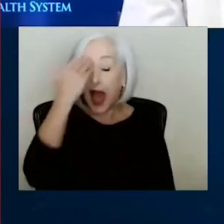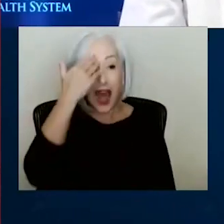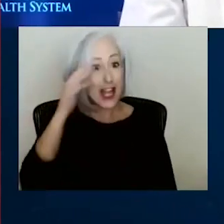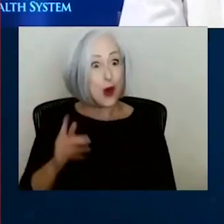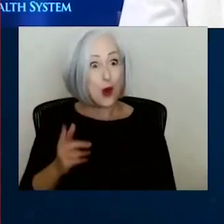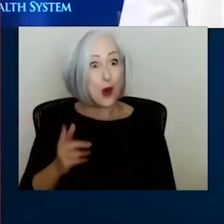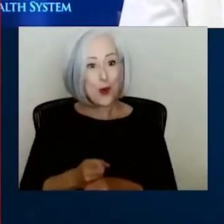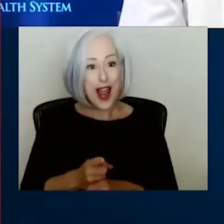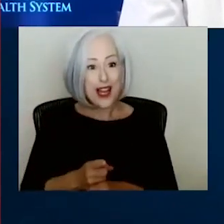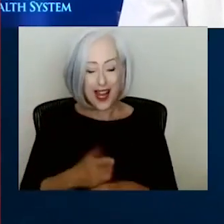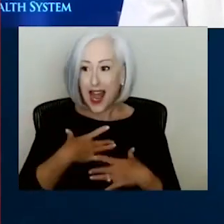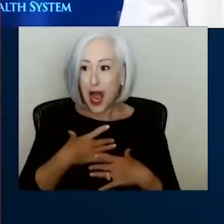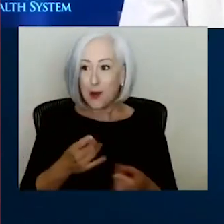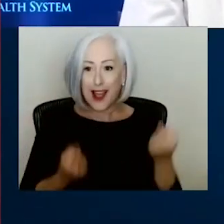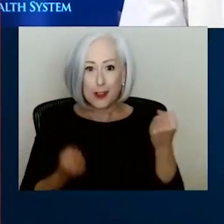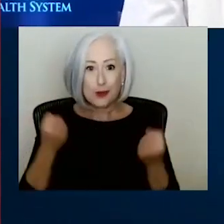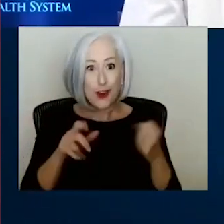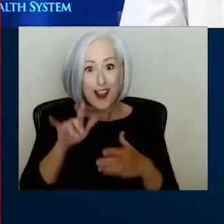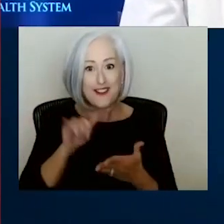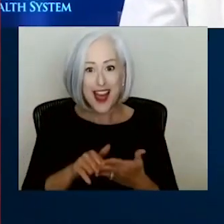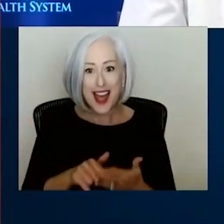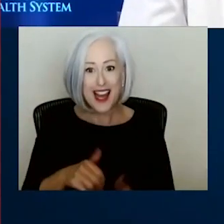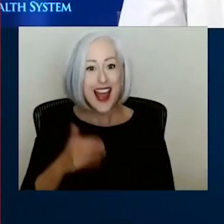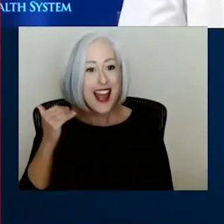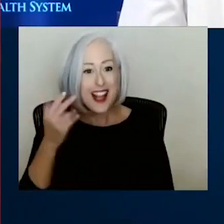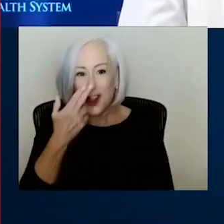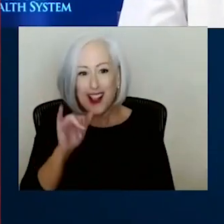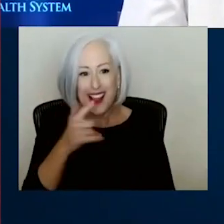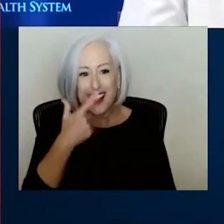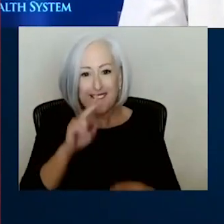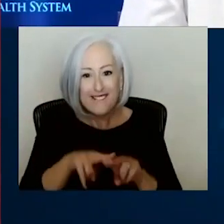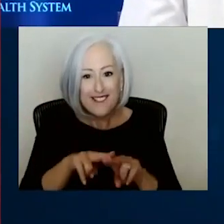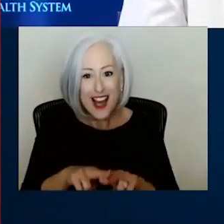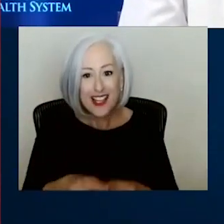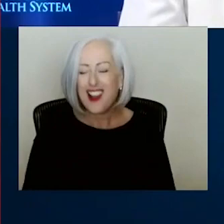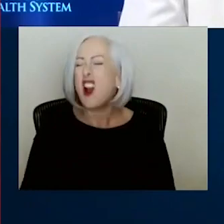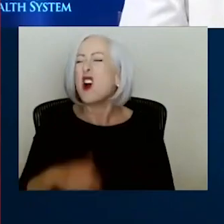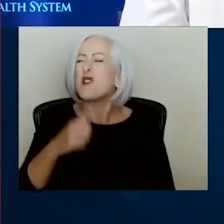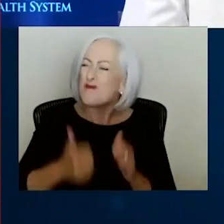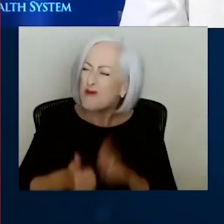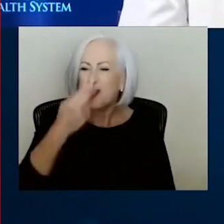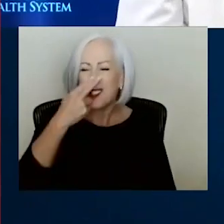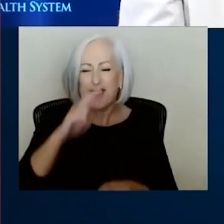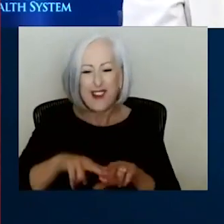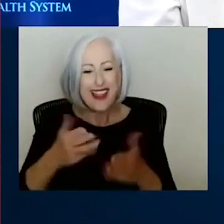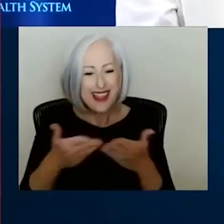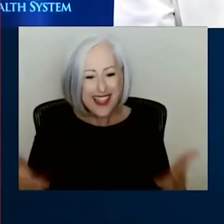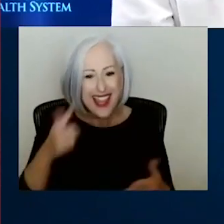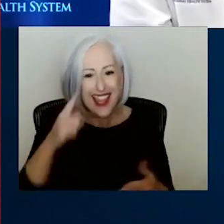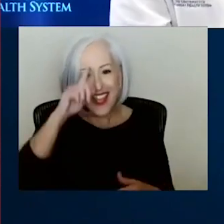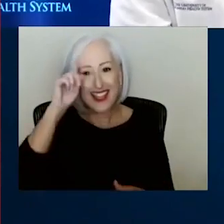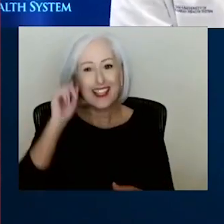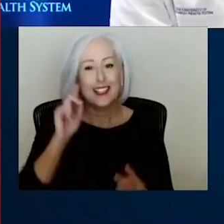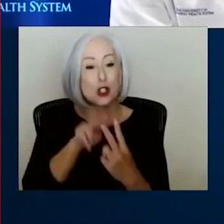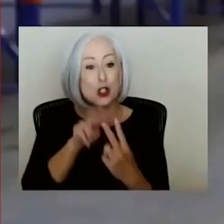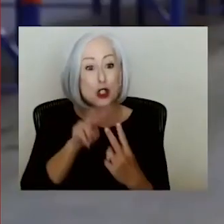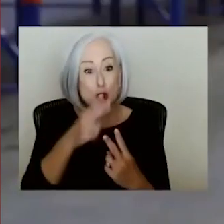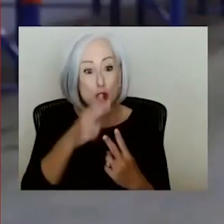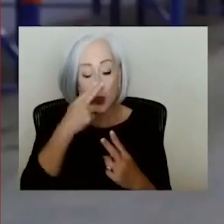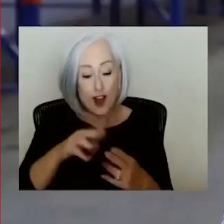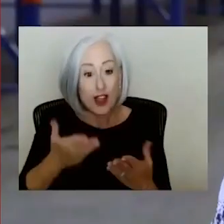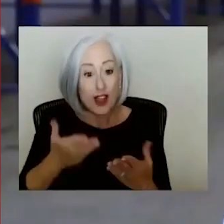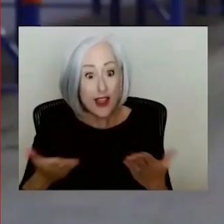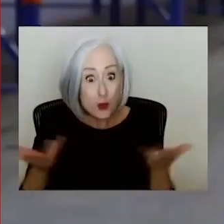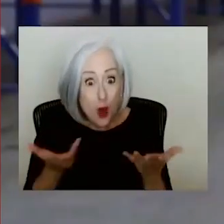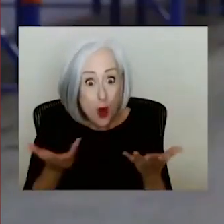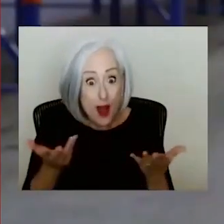like to give it a whirl. That looks like fun. And just to say, that is the funnest thing. It is. The two funnest things out here. Yeah.